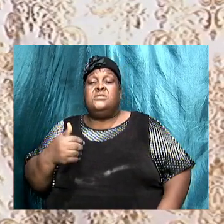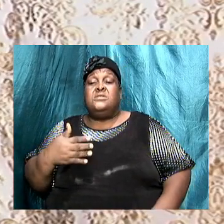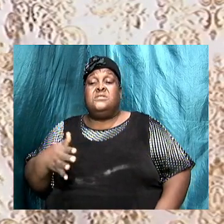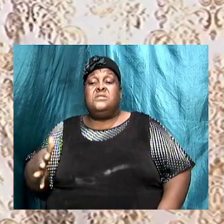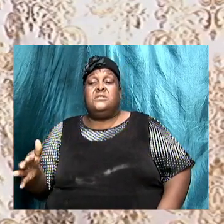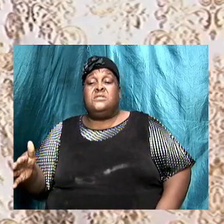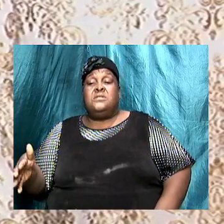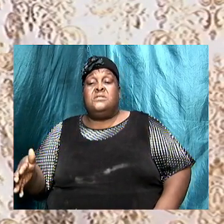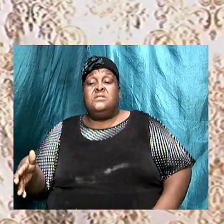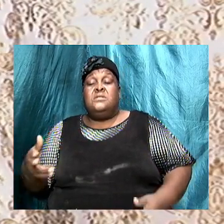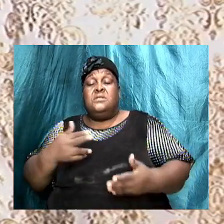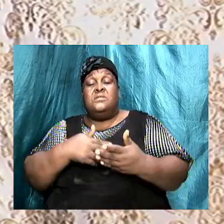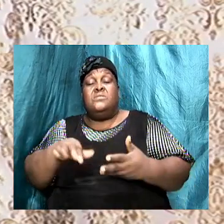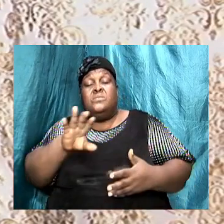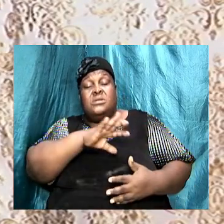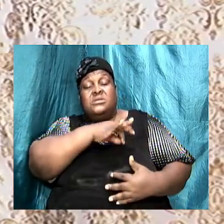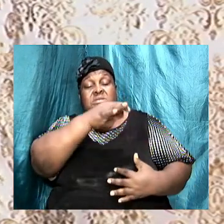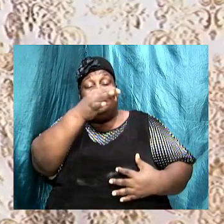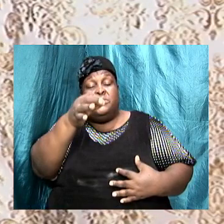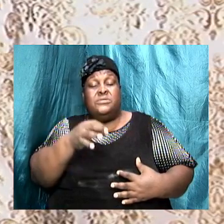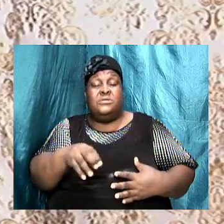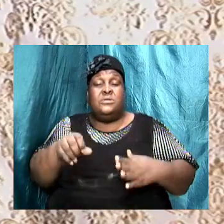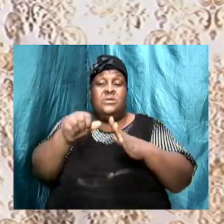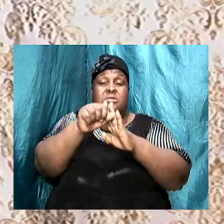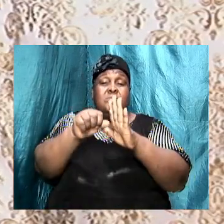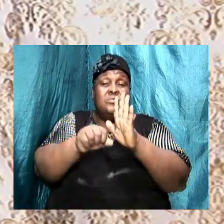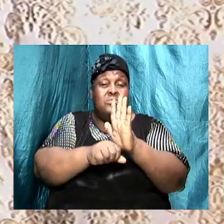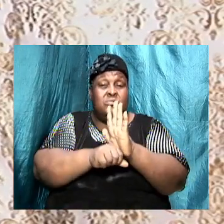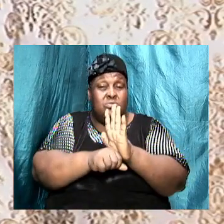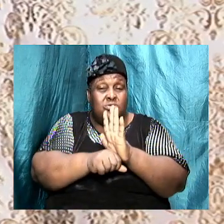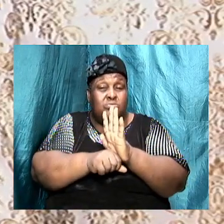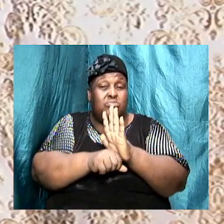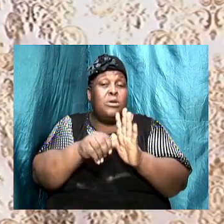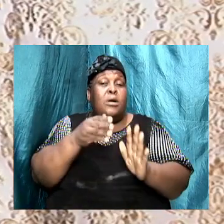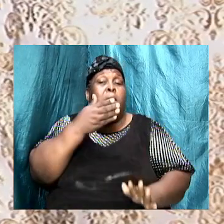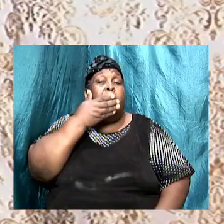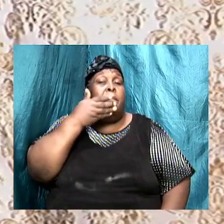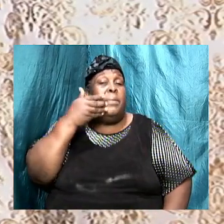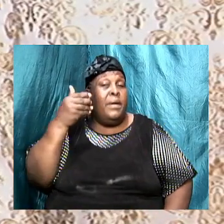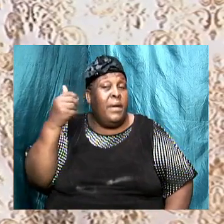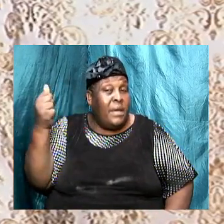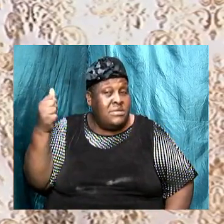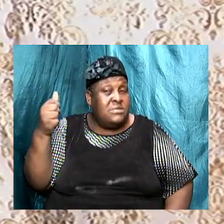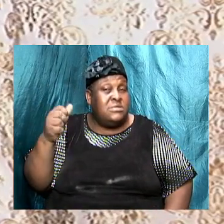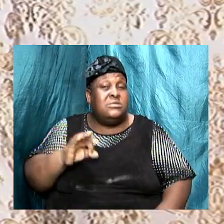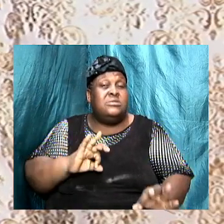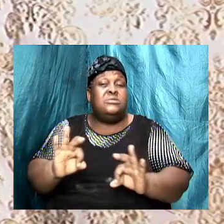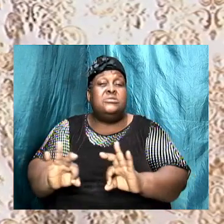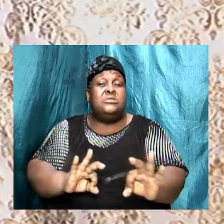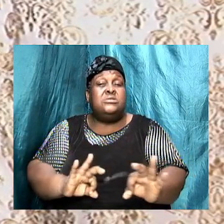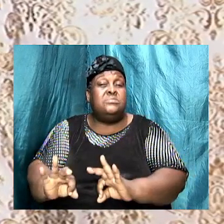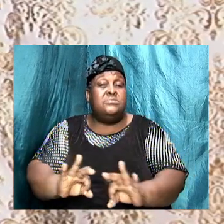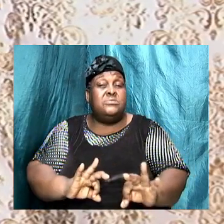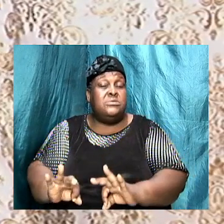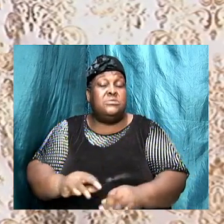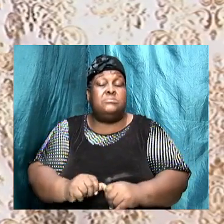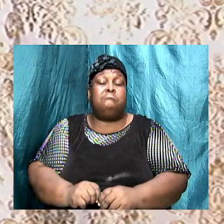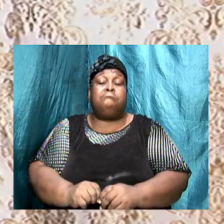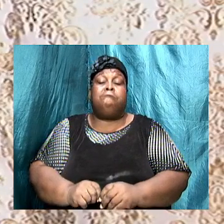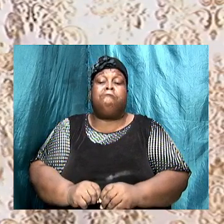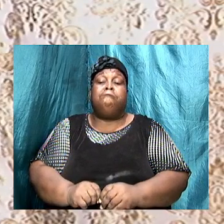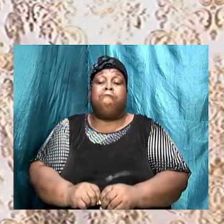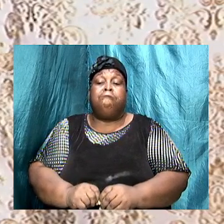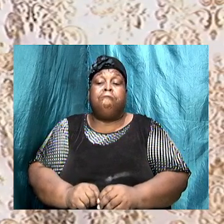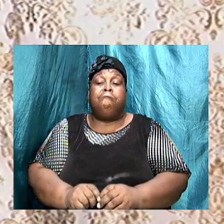other than the Holy Spirit, Scripture is best interpreted by Scripture. And we said it